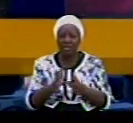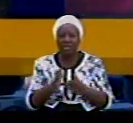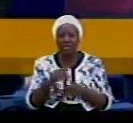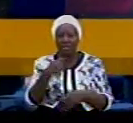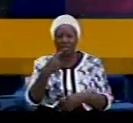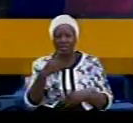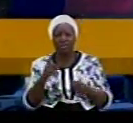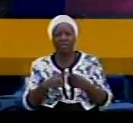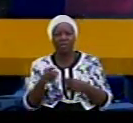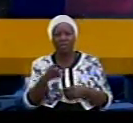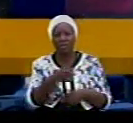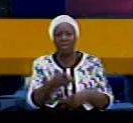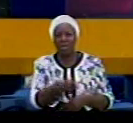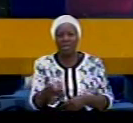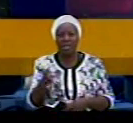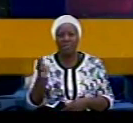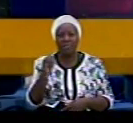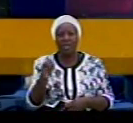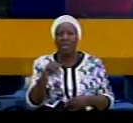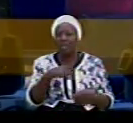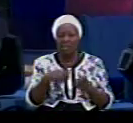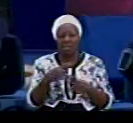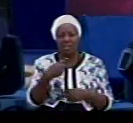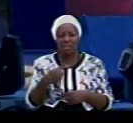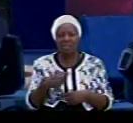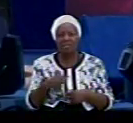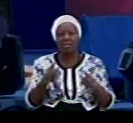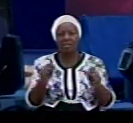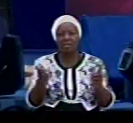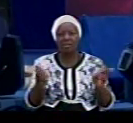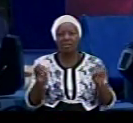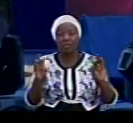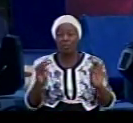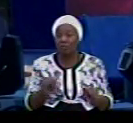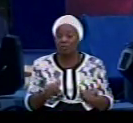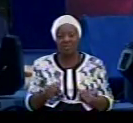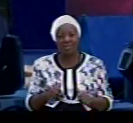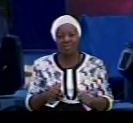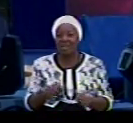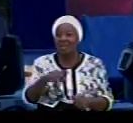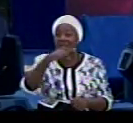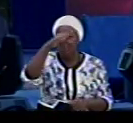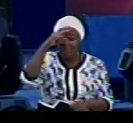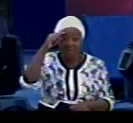him, Thomas, because thou hast seen me,